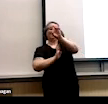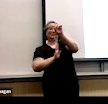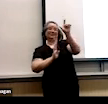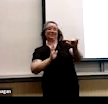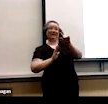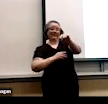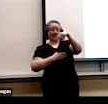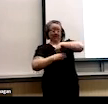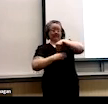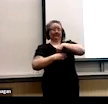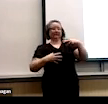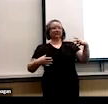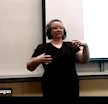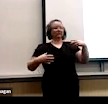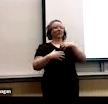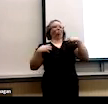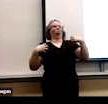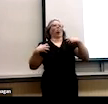very difficult for us to sort out.